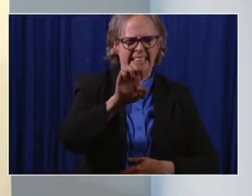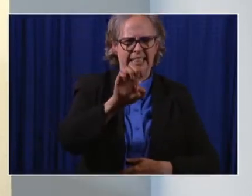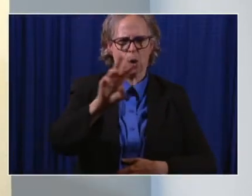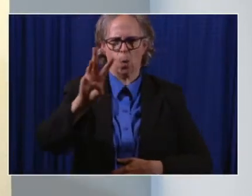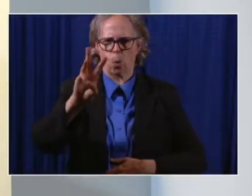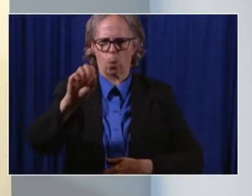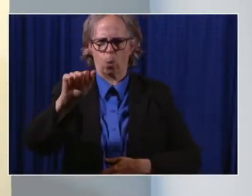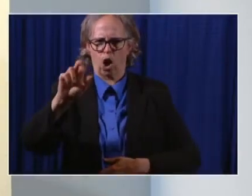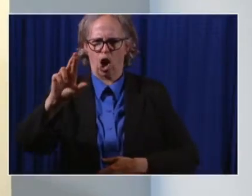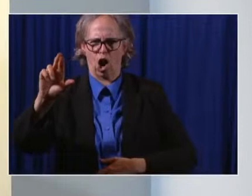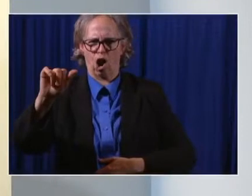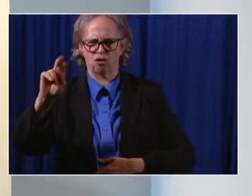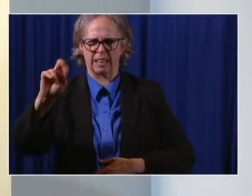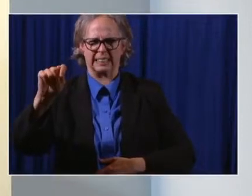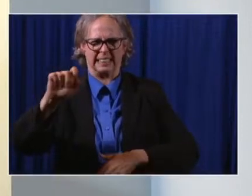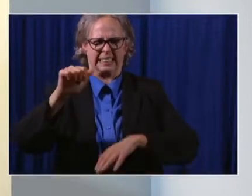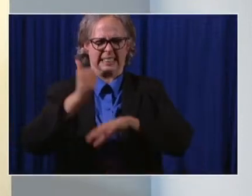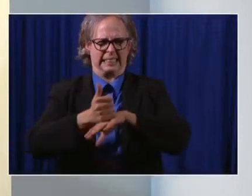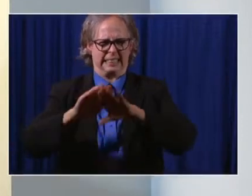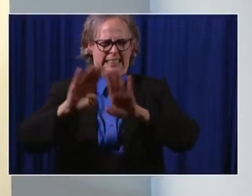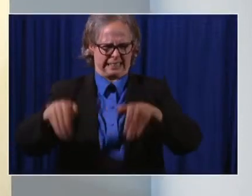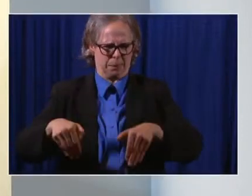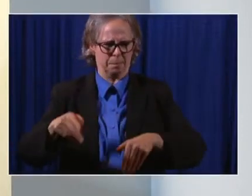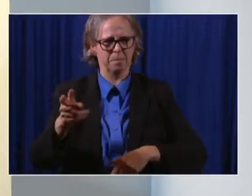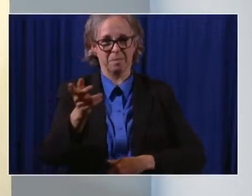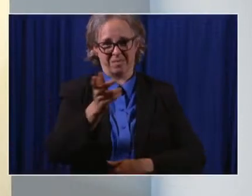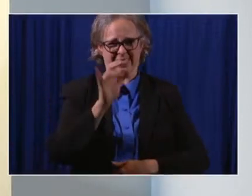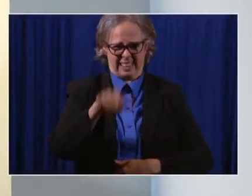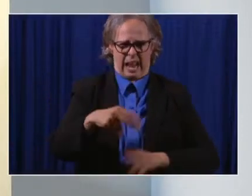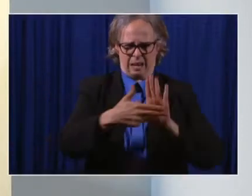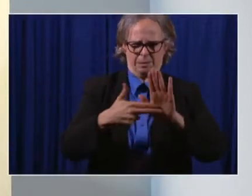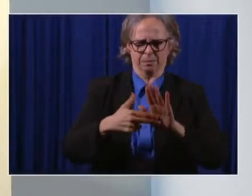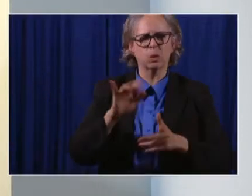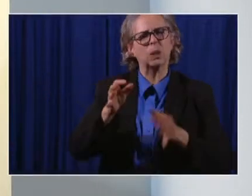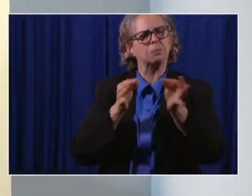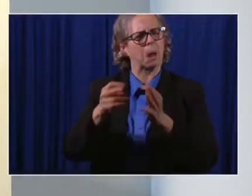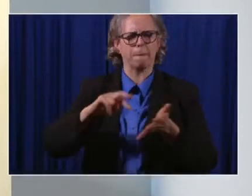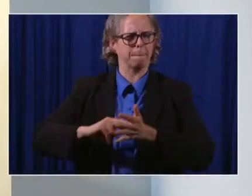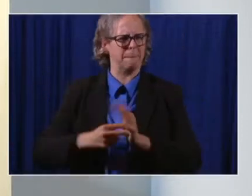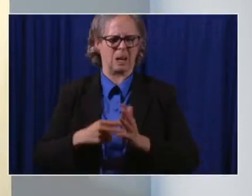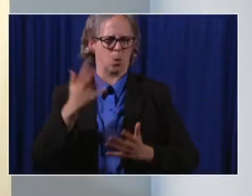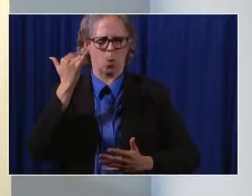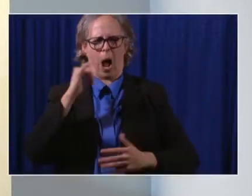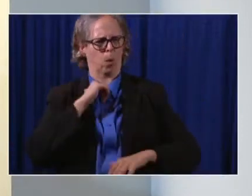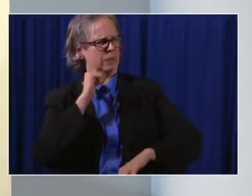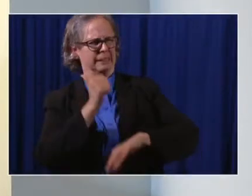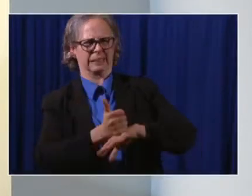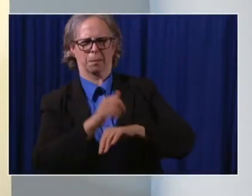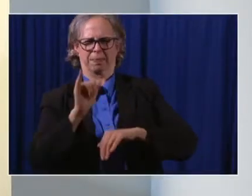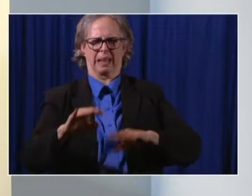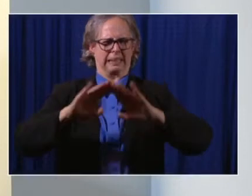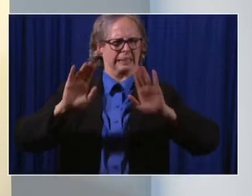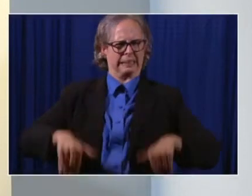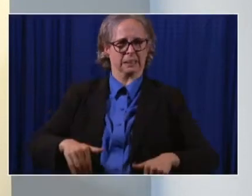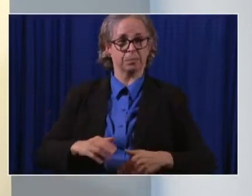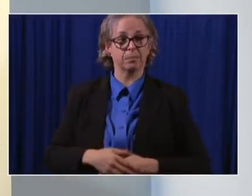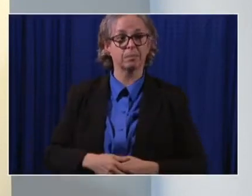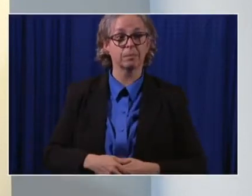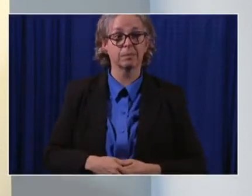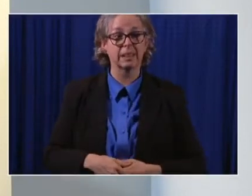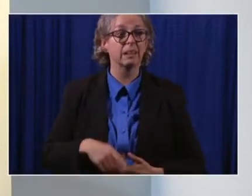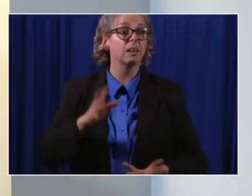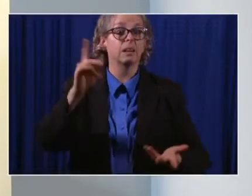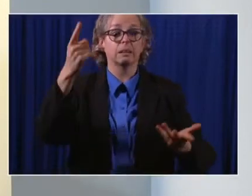just briefly explain what problem the e-warrant system solves, because right now, if there's a warrant or a protection order